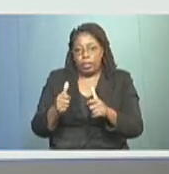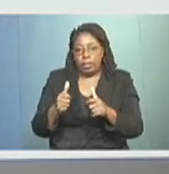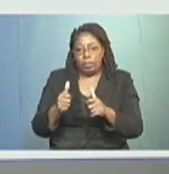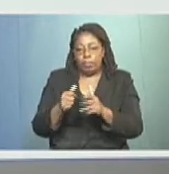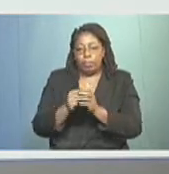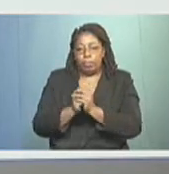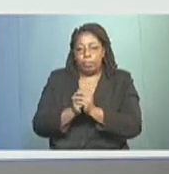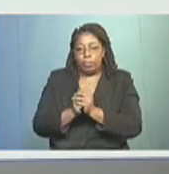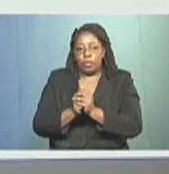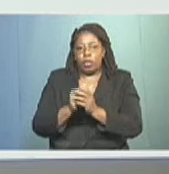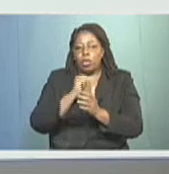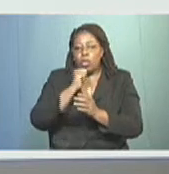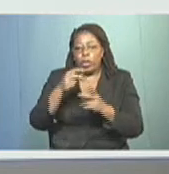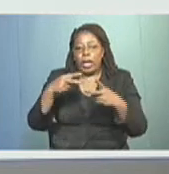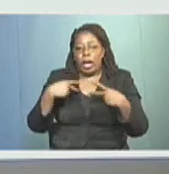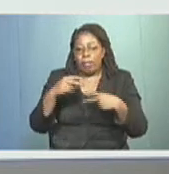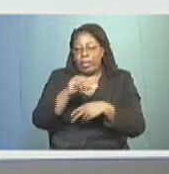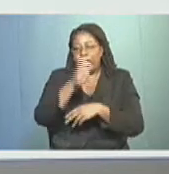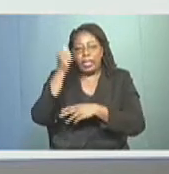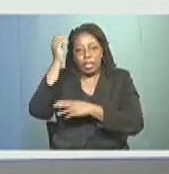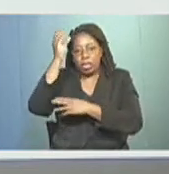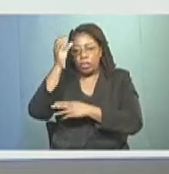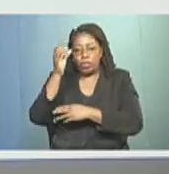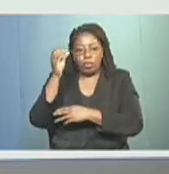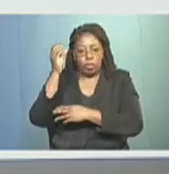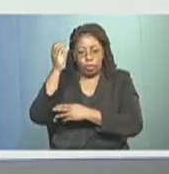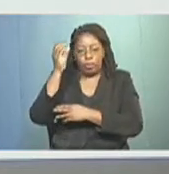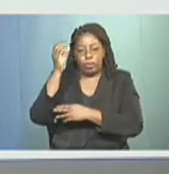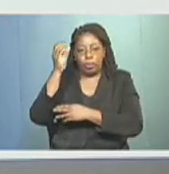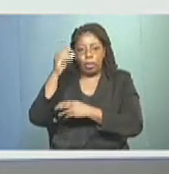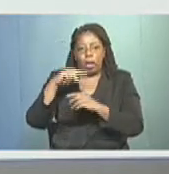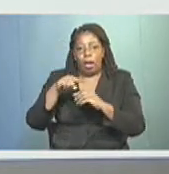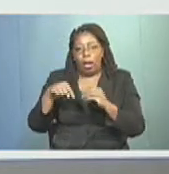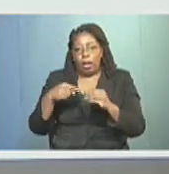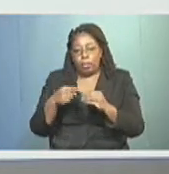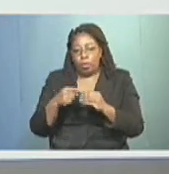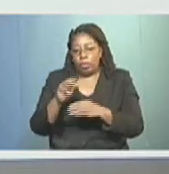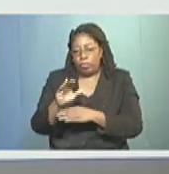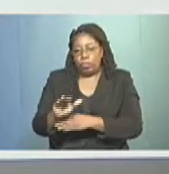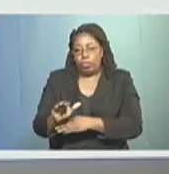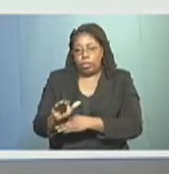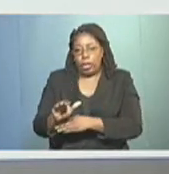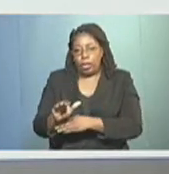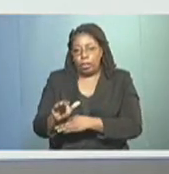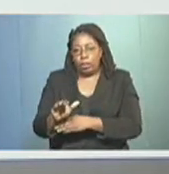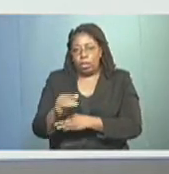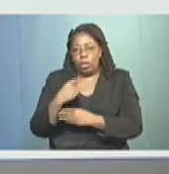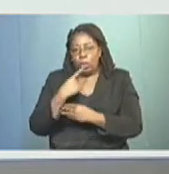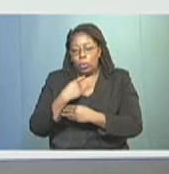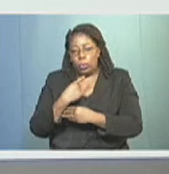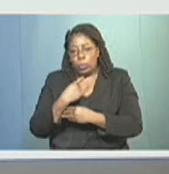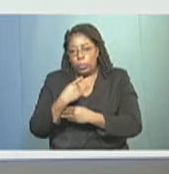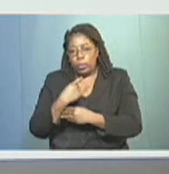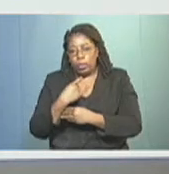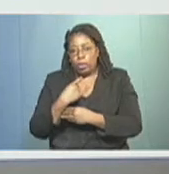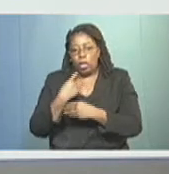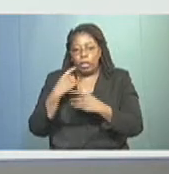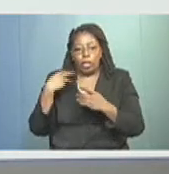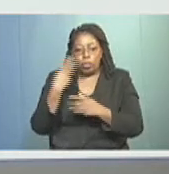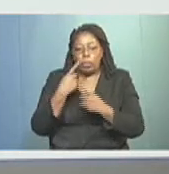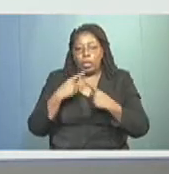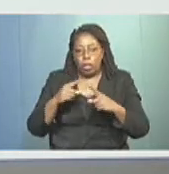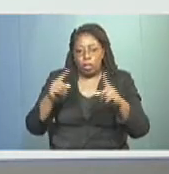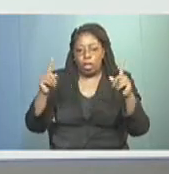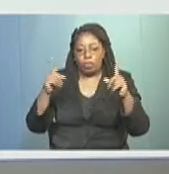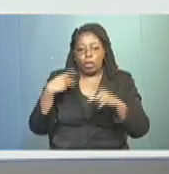dissemination, because we wouldn't have any concern about defamation with regard to child, who we will be announcing to the